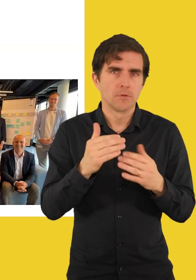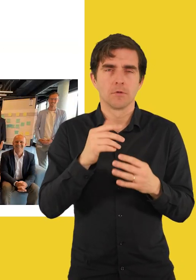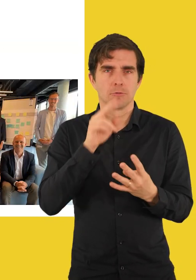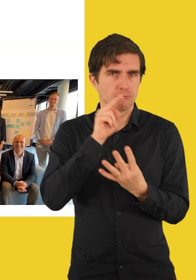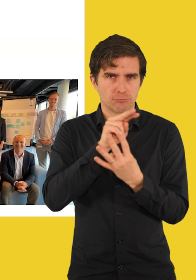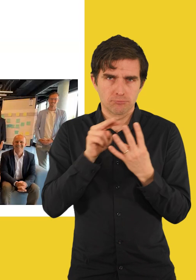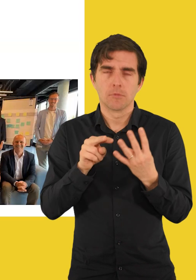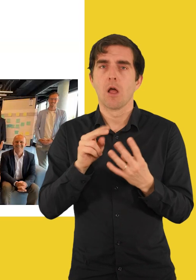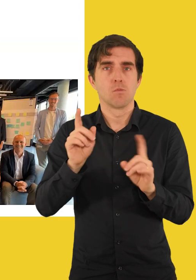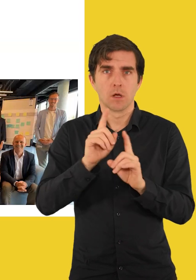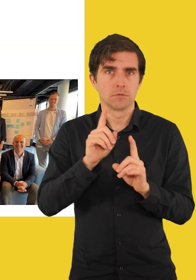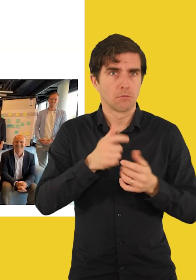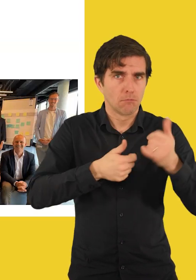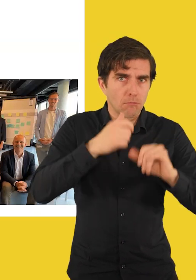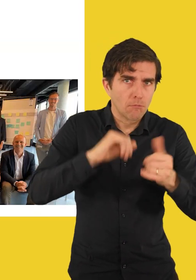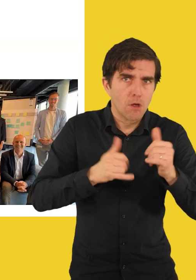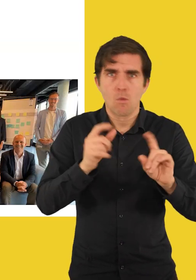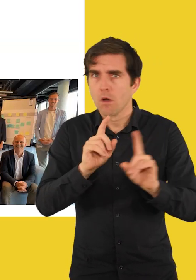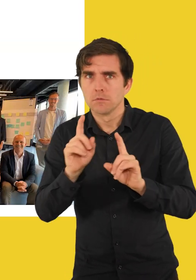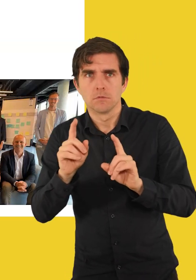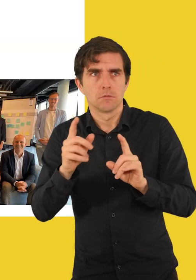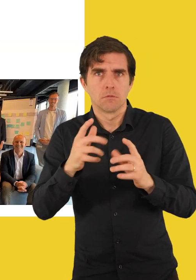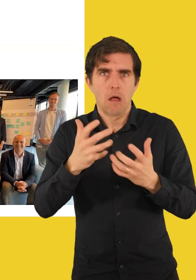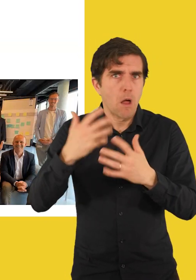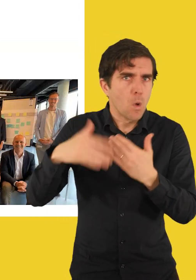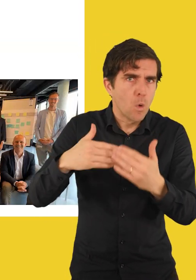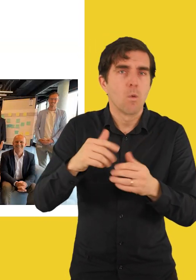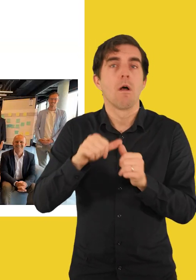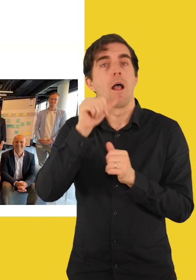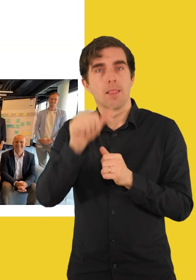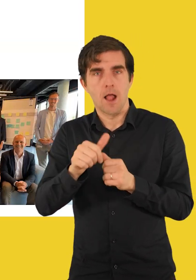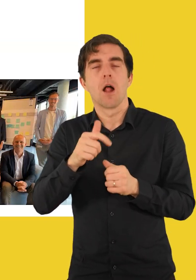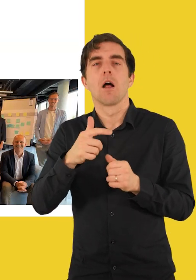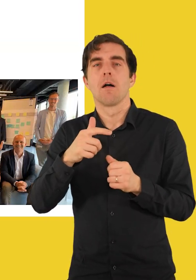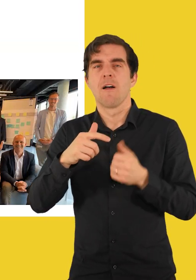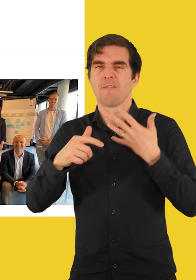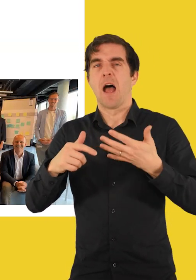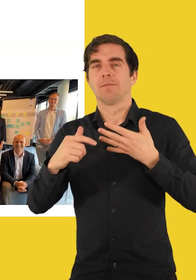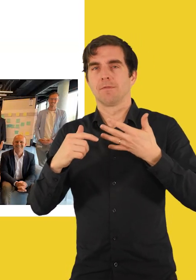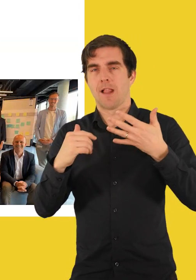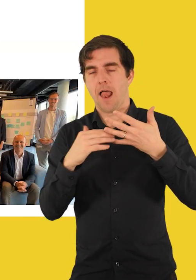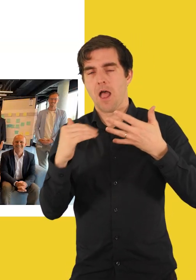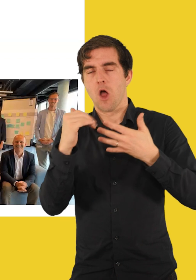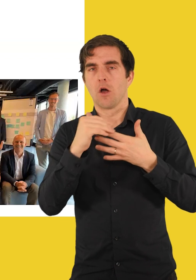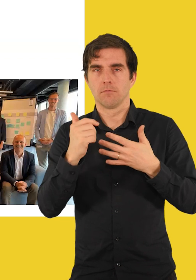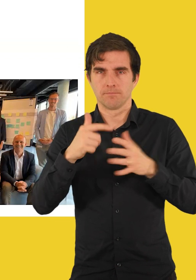their activity and where they have impacts and so on. And then after also